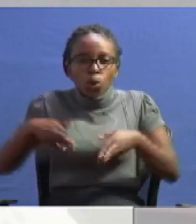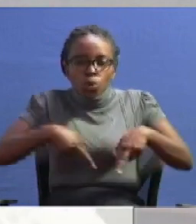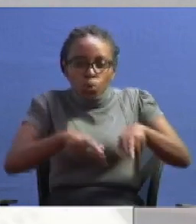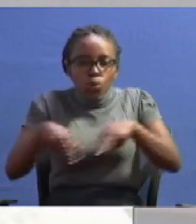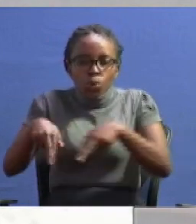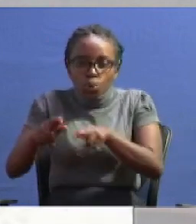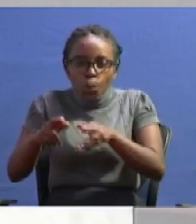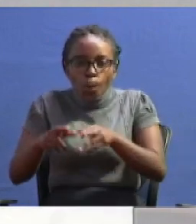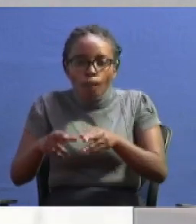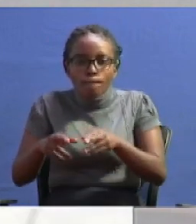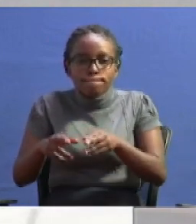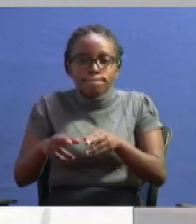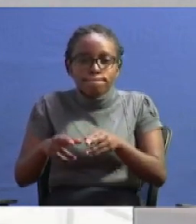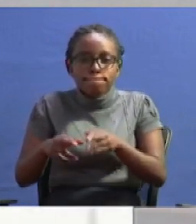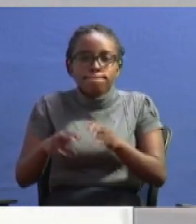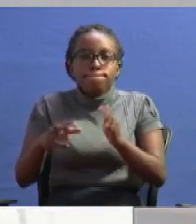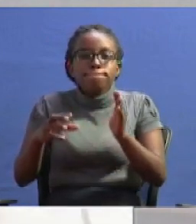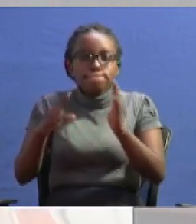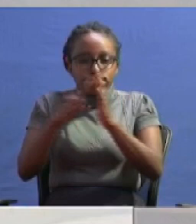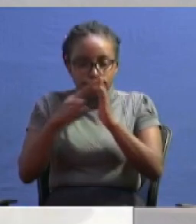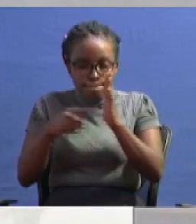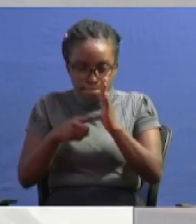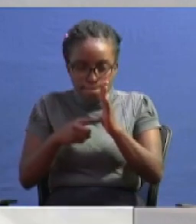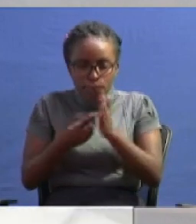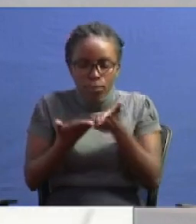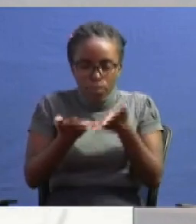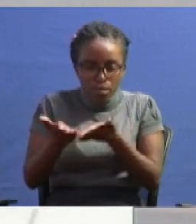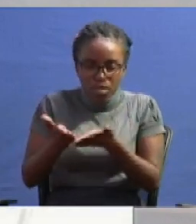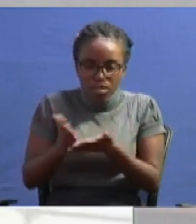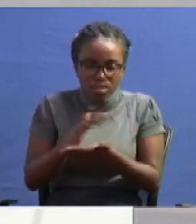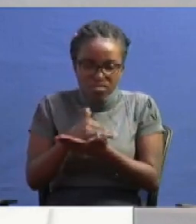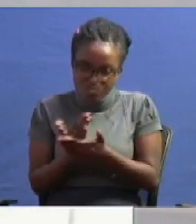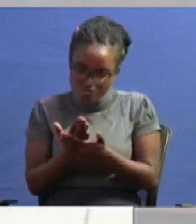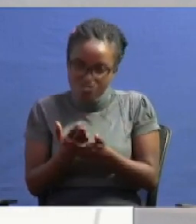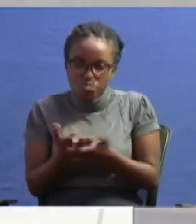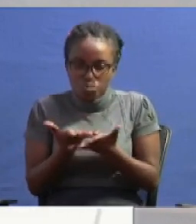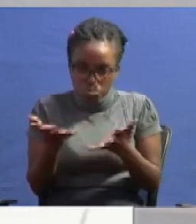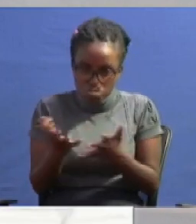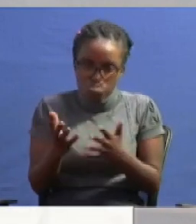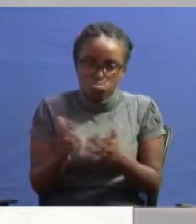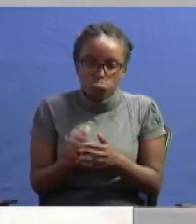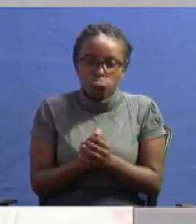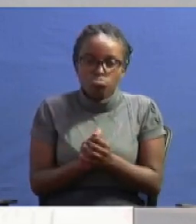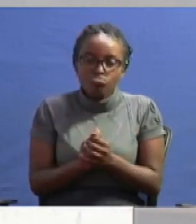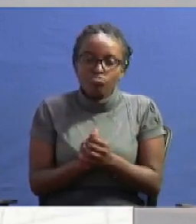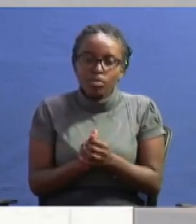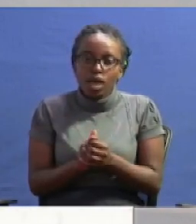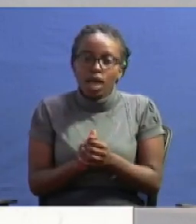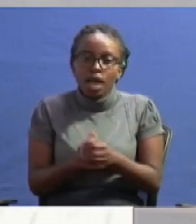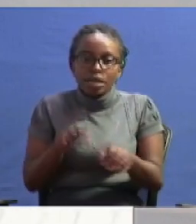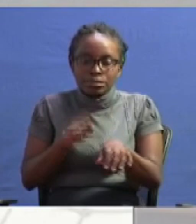road there is something else. So, do you need funds, more funds for